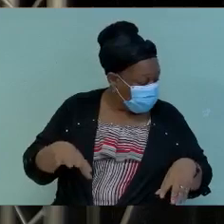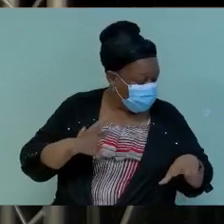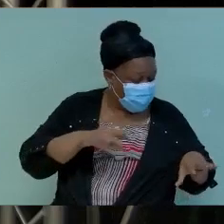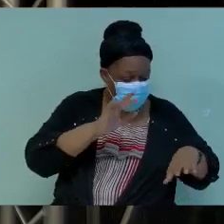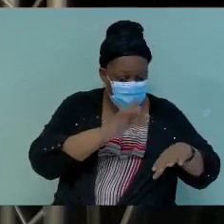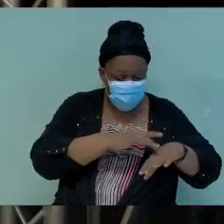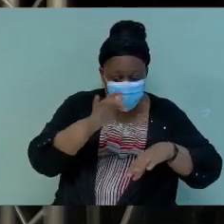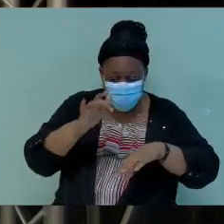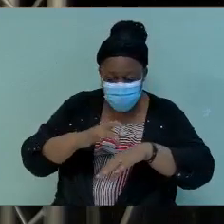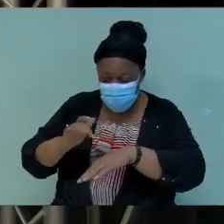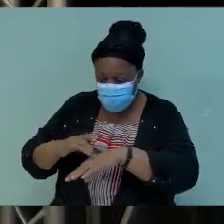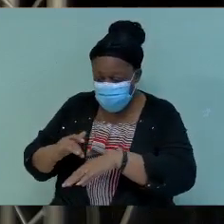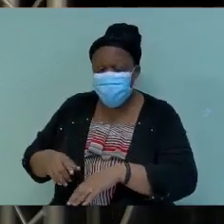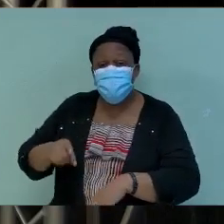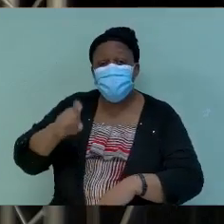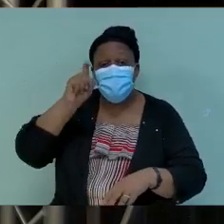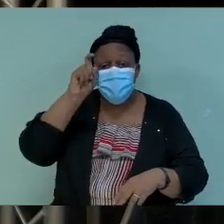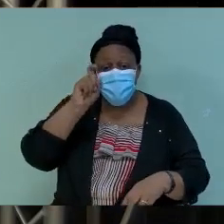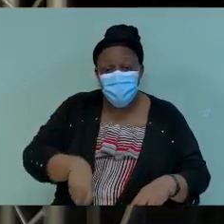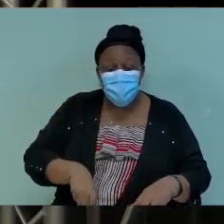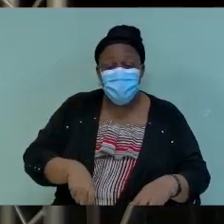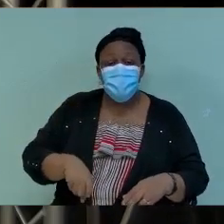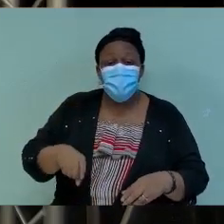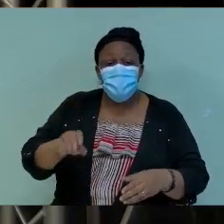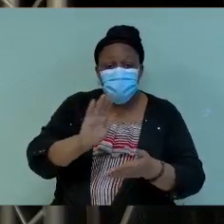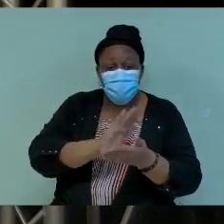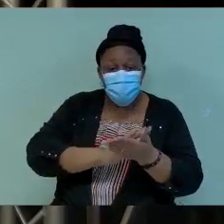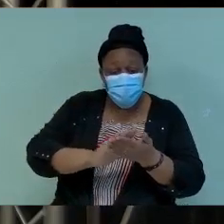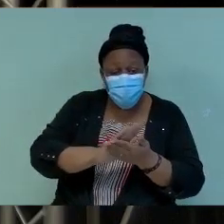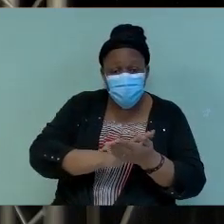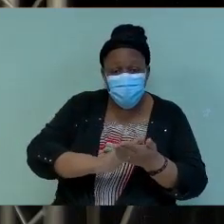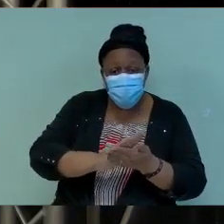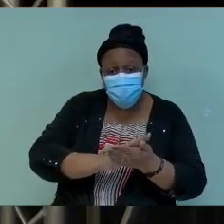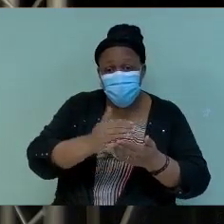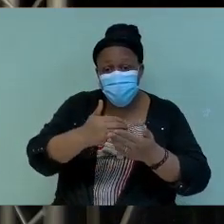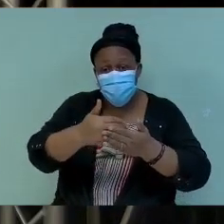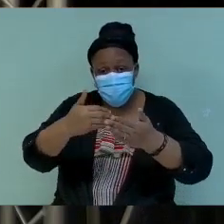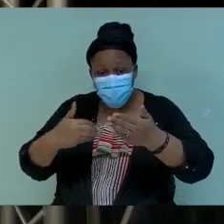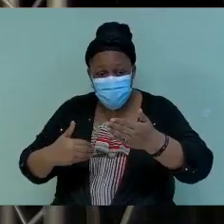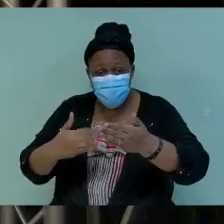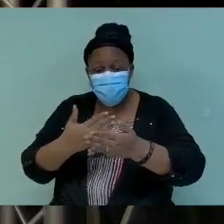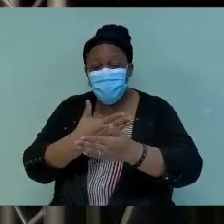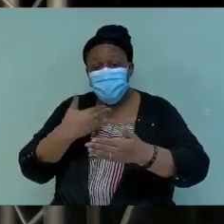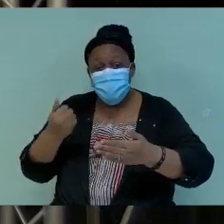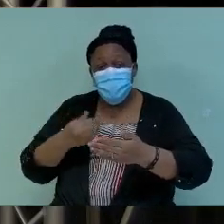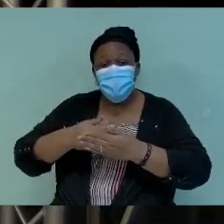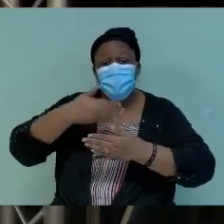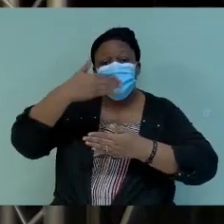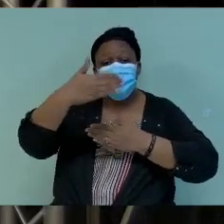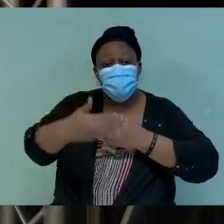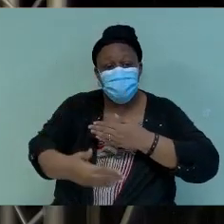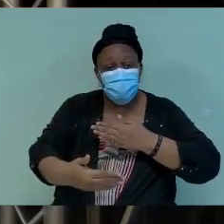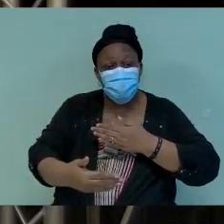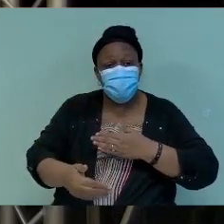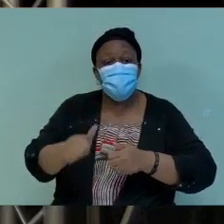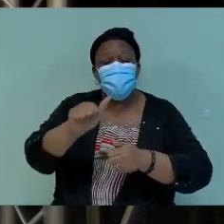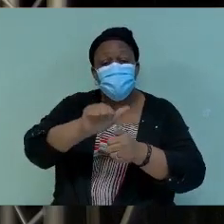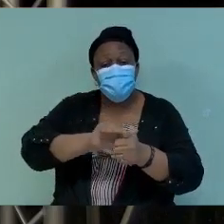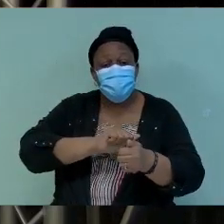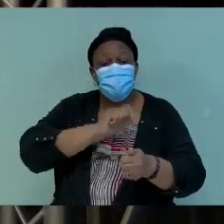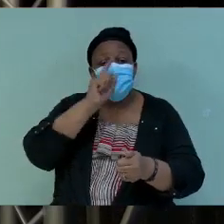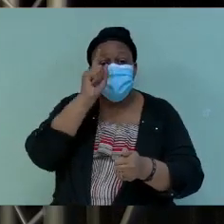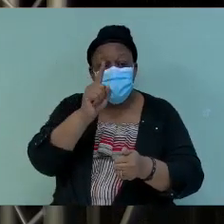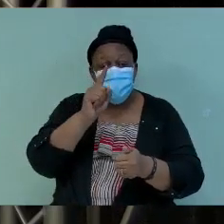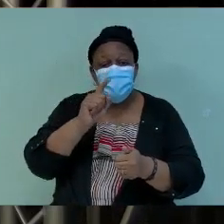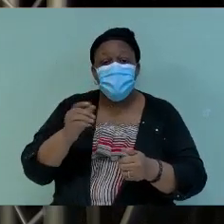touched must be sanitized before and after each client. So once you comply by